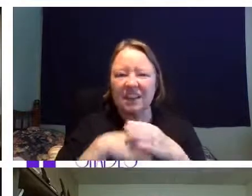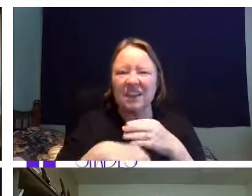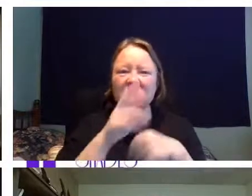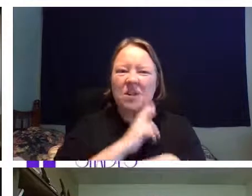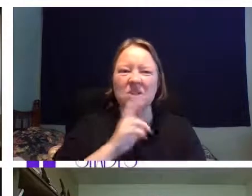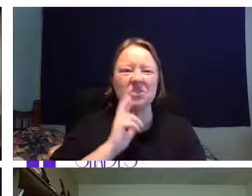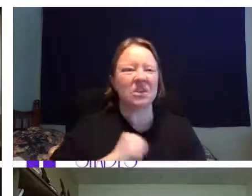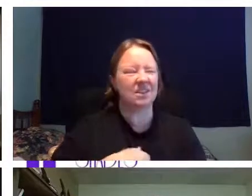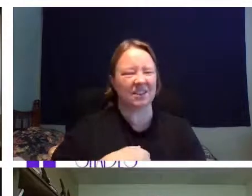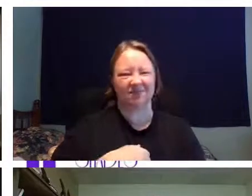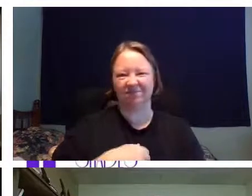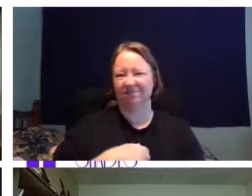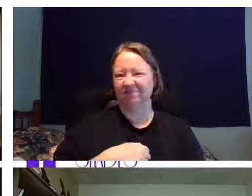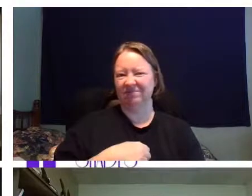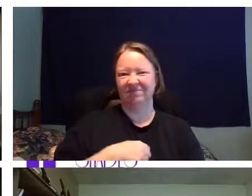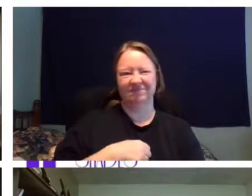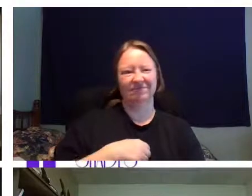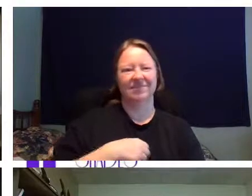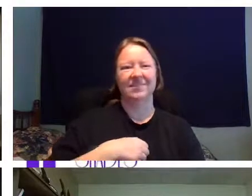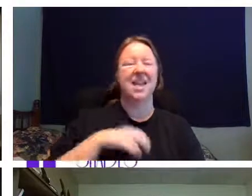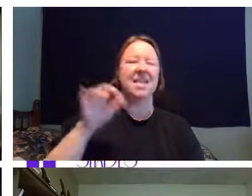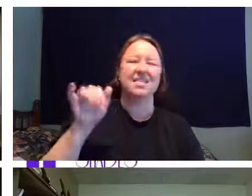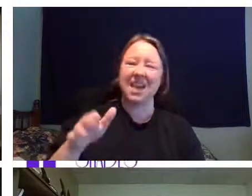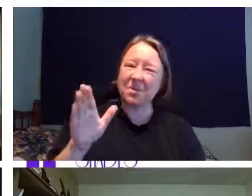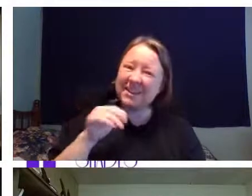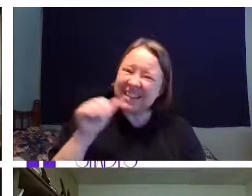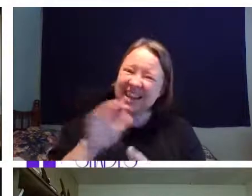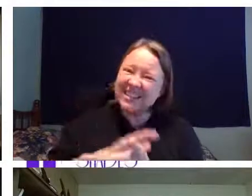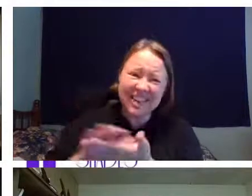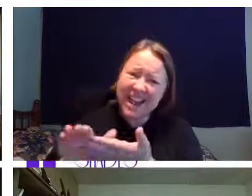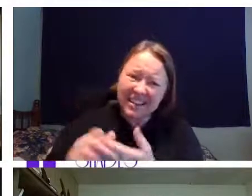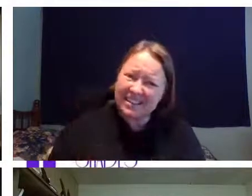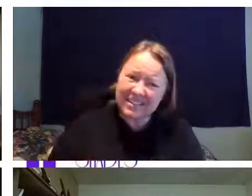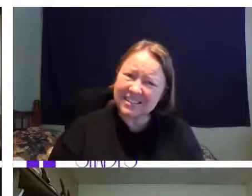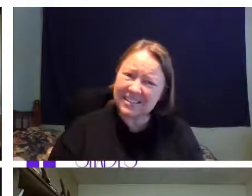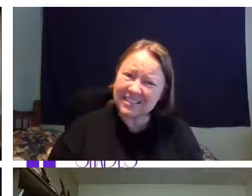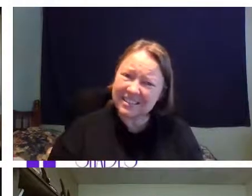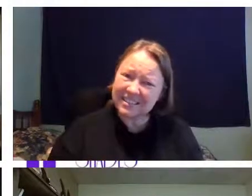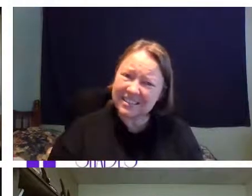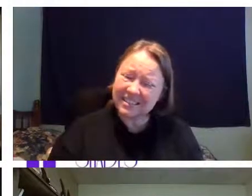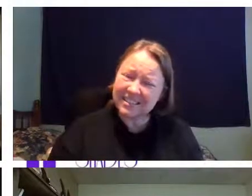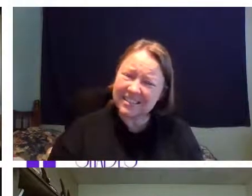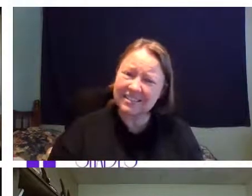we said, well, that way isn't nice either. Yeah.